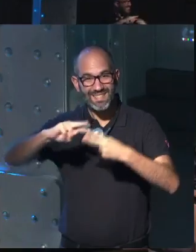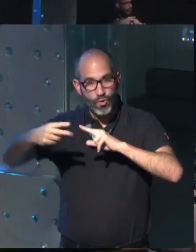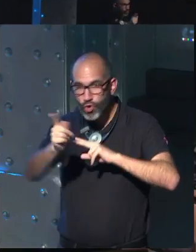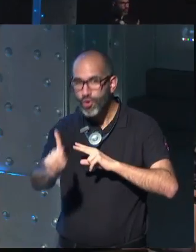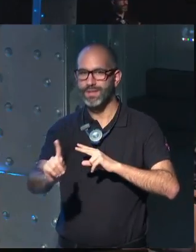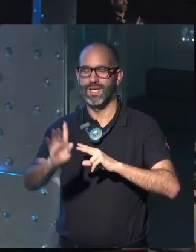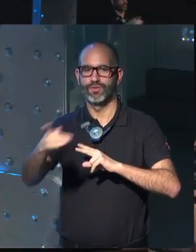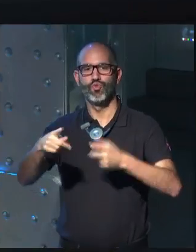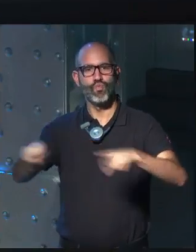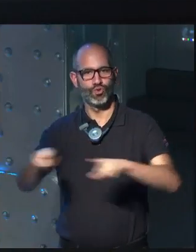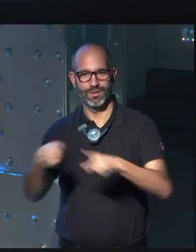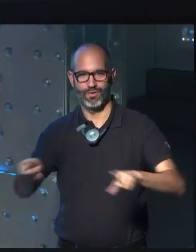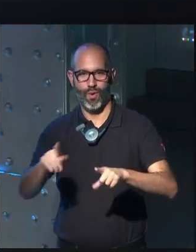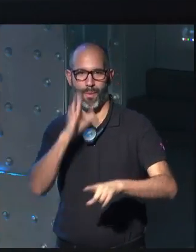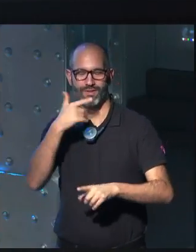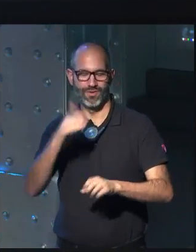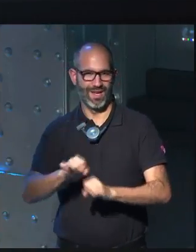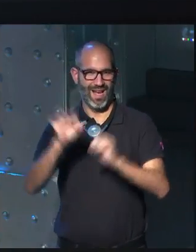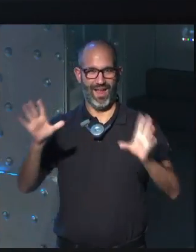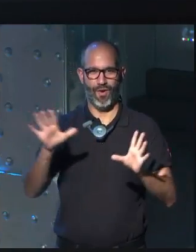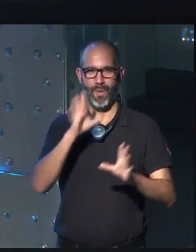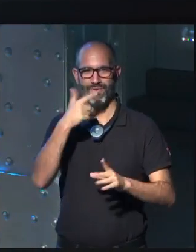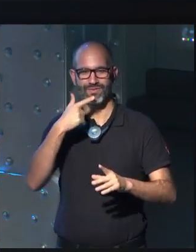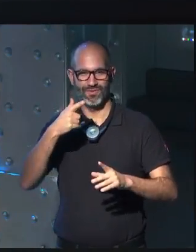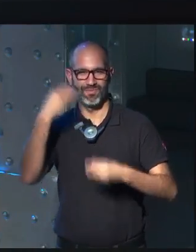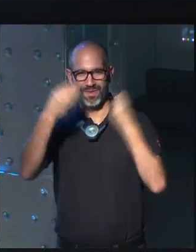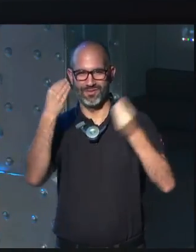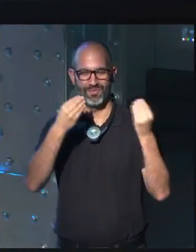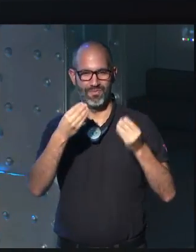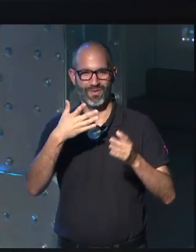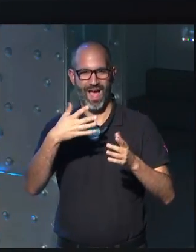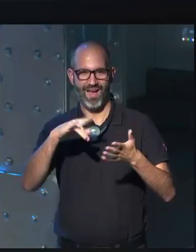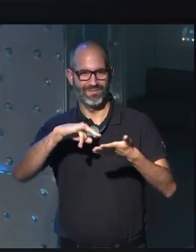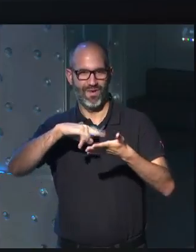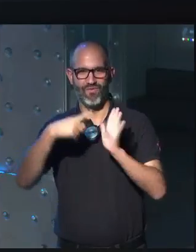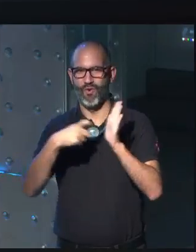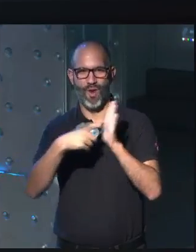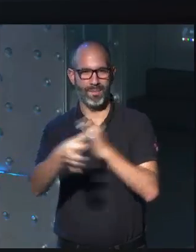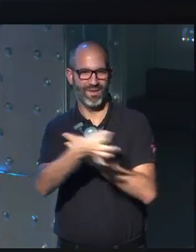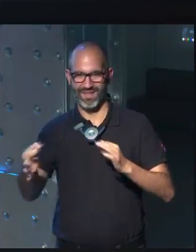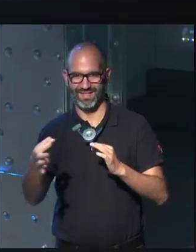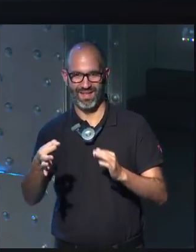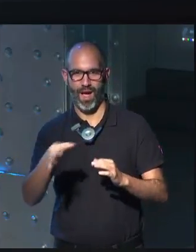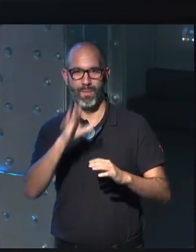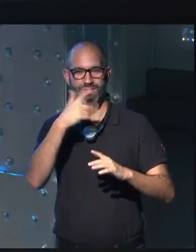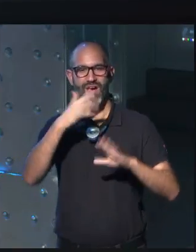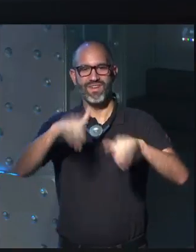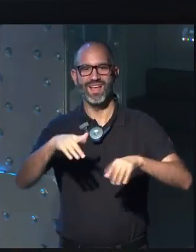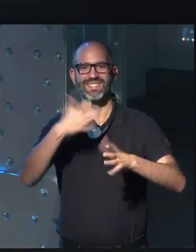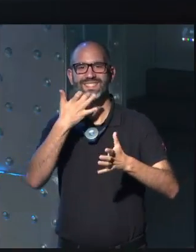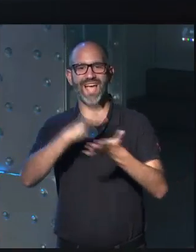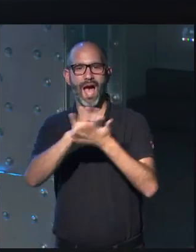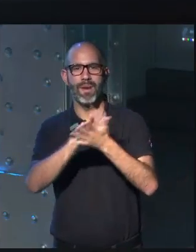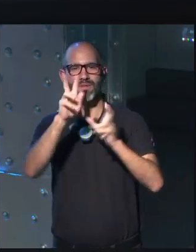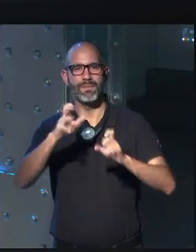another musician. And it's really everything so strange. I'm having great fun with these emotions. That's really what